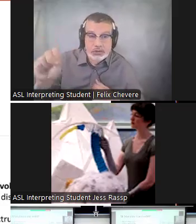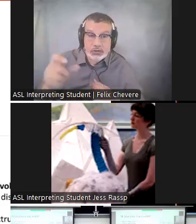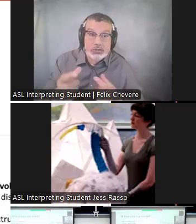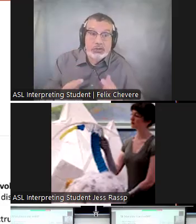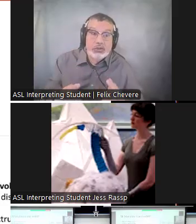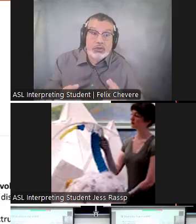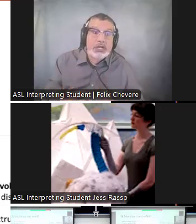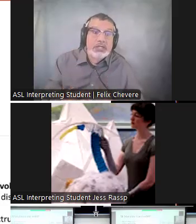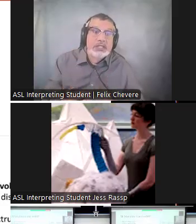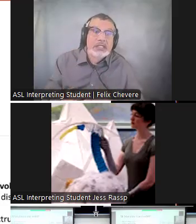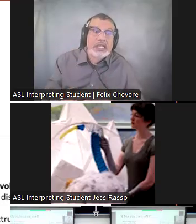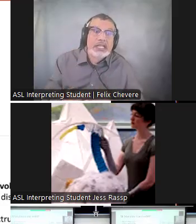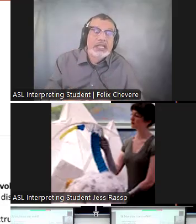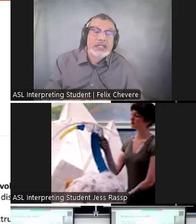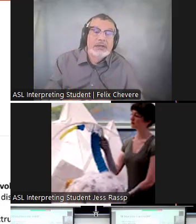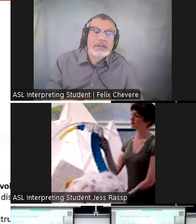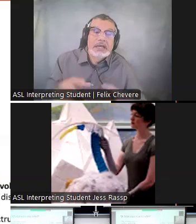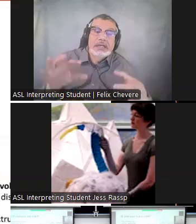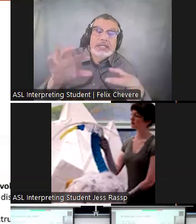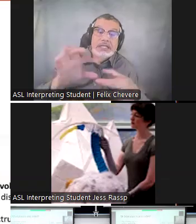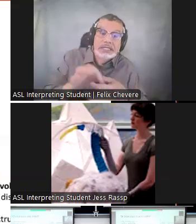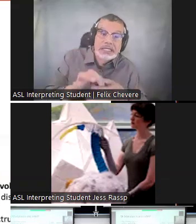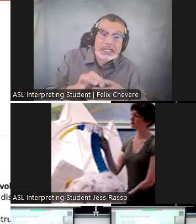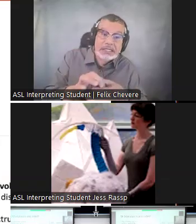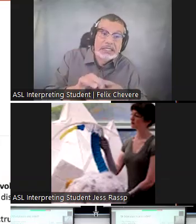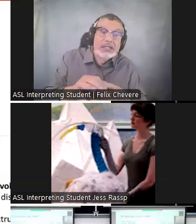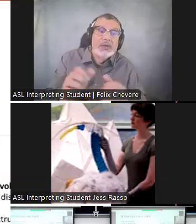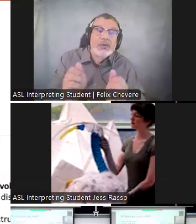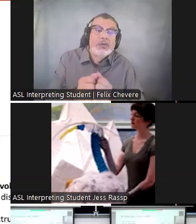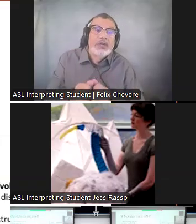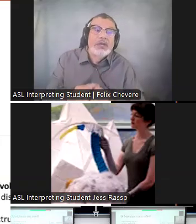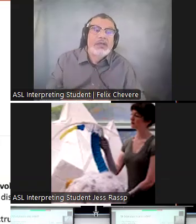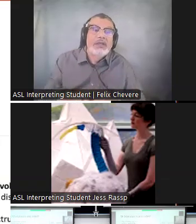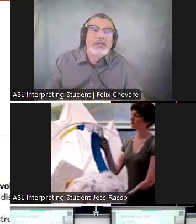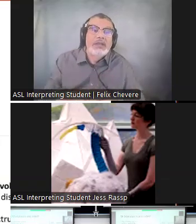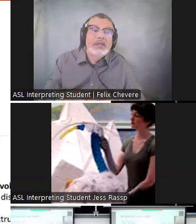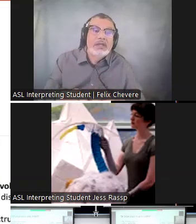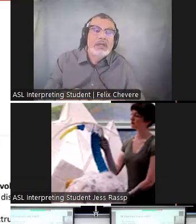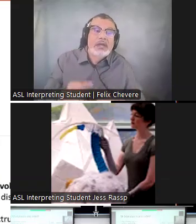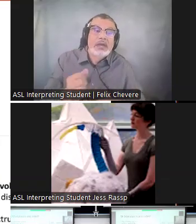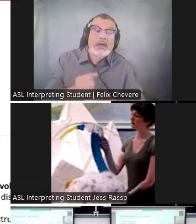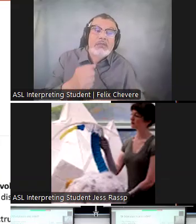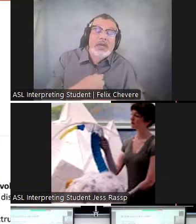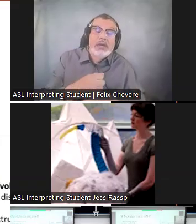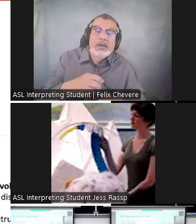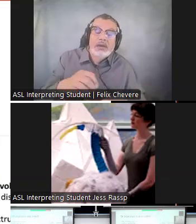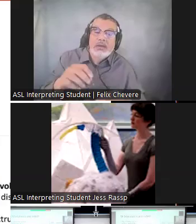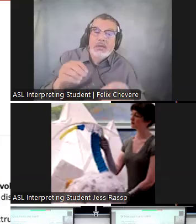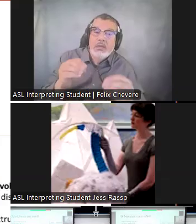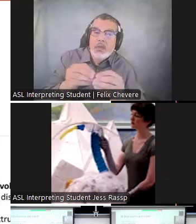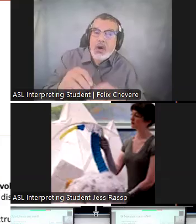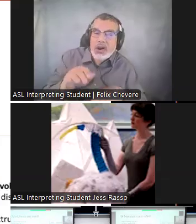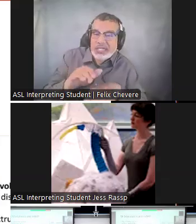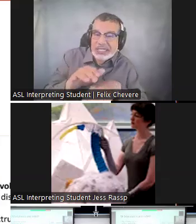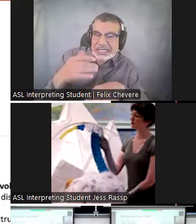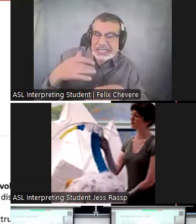what they do is they bind to that comodulin, and they make it more sensitive to calcium.